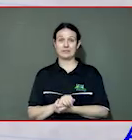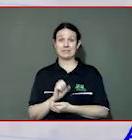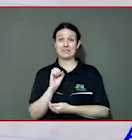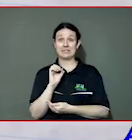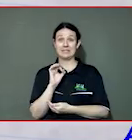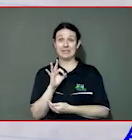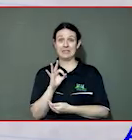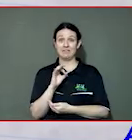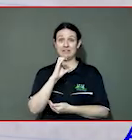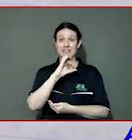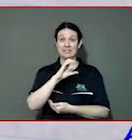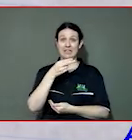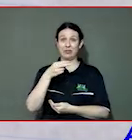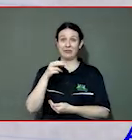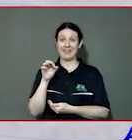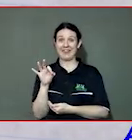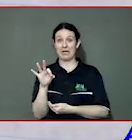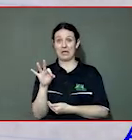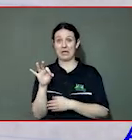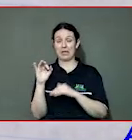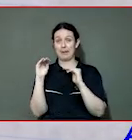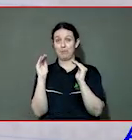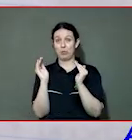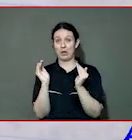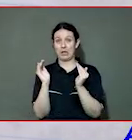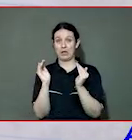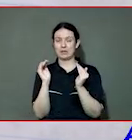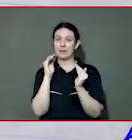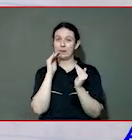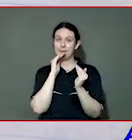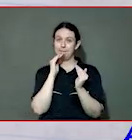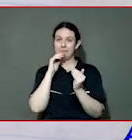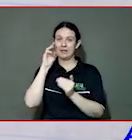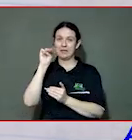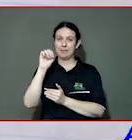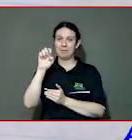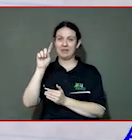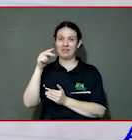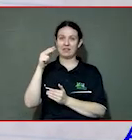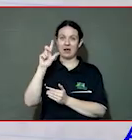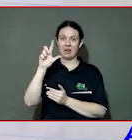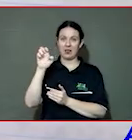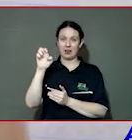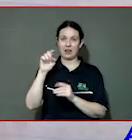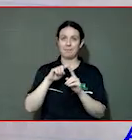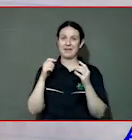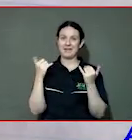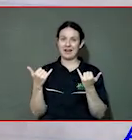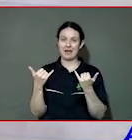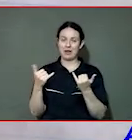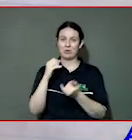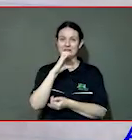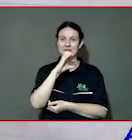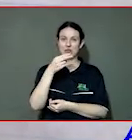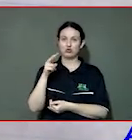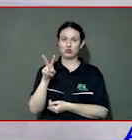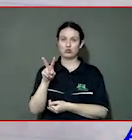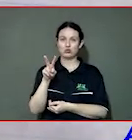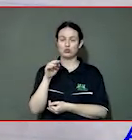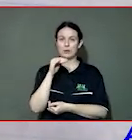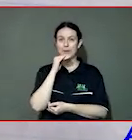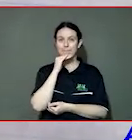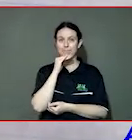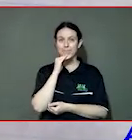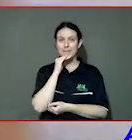is a CH3 in brackets, then it's a methyl group. But now it's a CH2, so it's